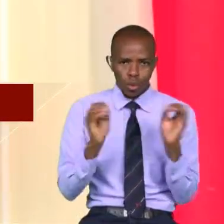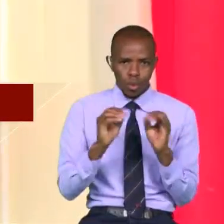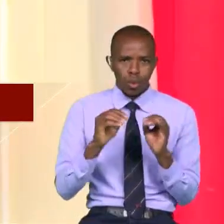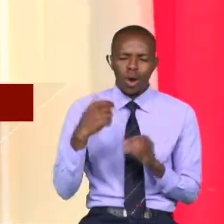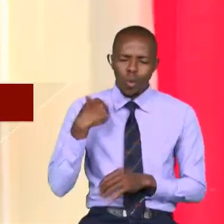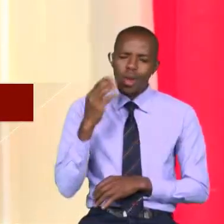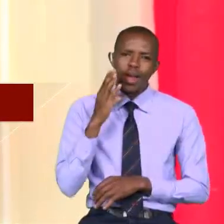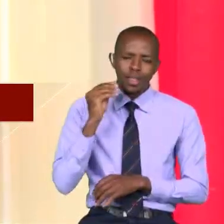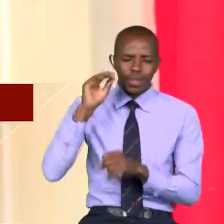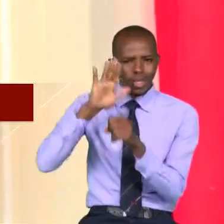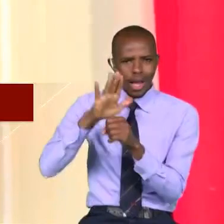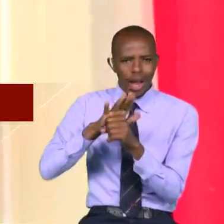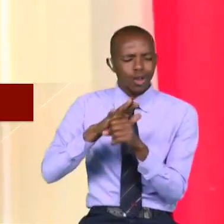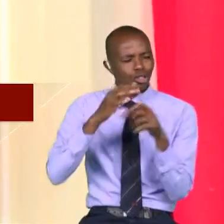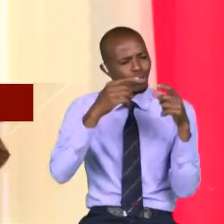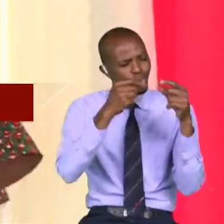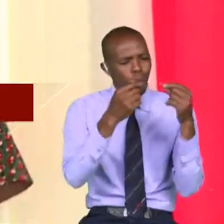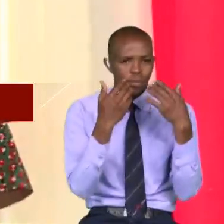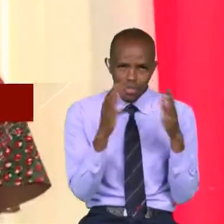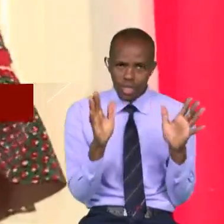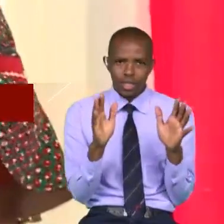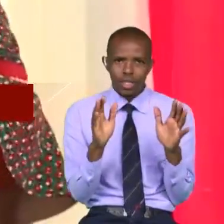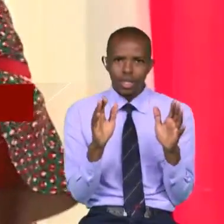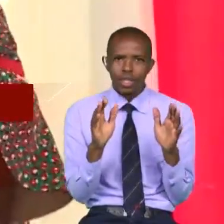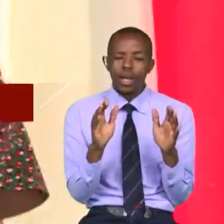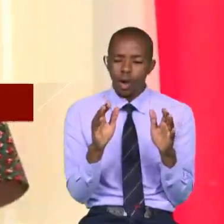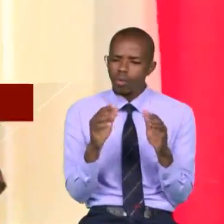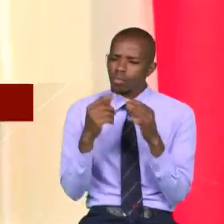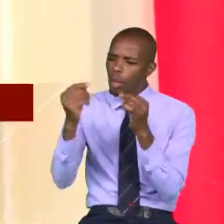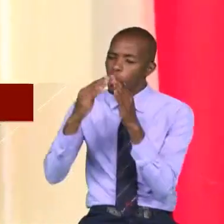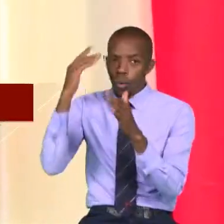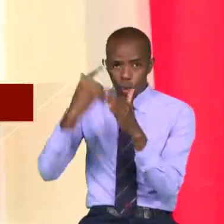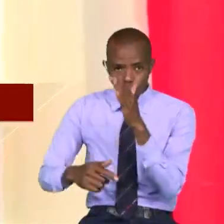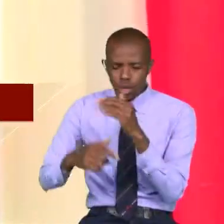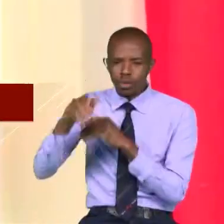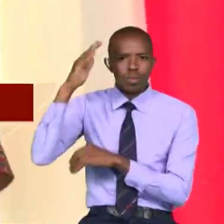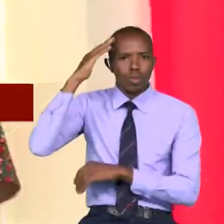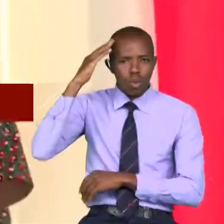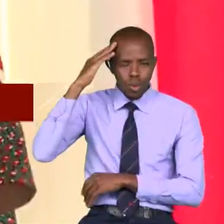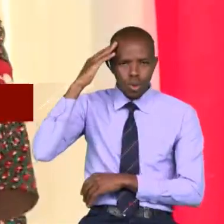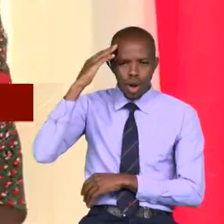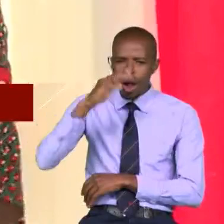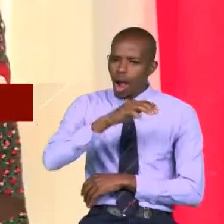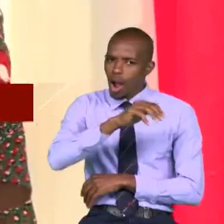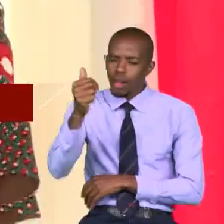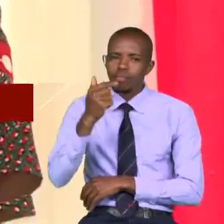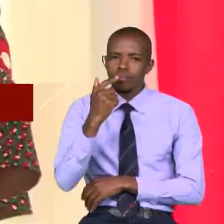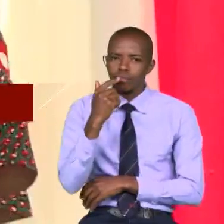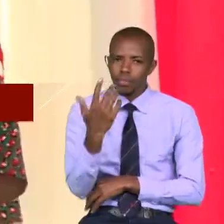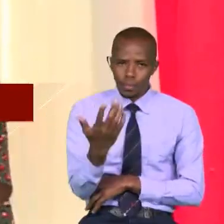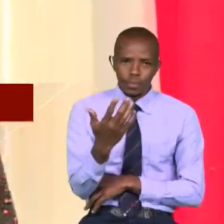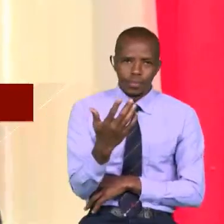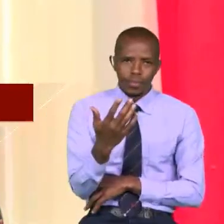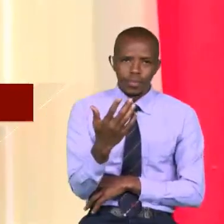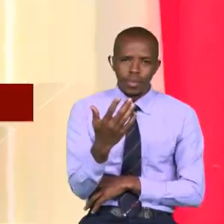Tulipitia hayo yote, ndio maana tunakwambia, tulipitia hayo yote. Na kile kikubwa watakwambia, ndio ujue vile wenzangu wamesema.